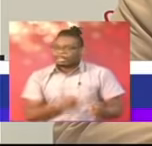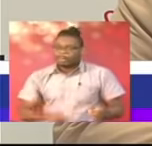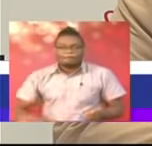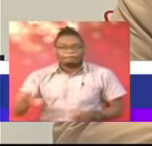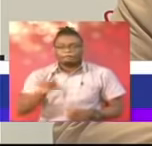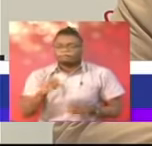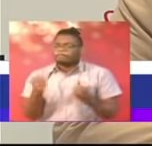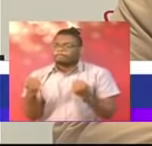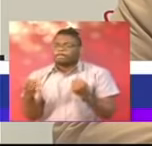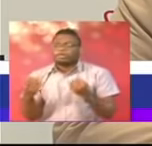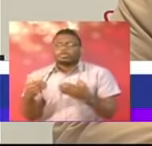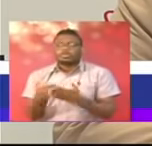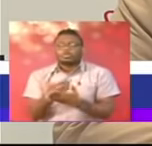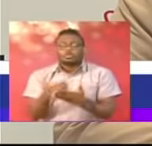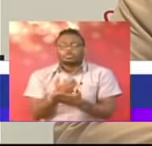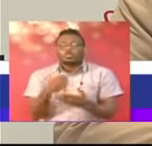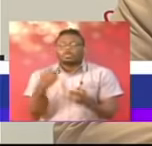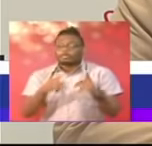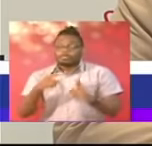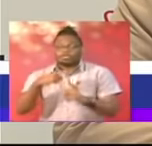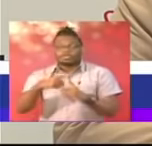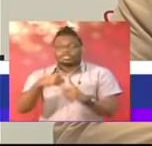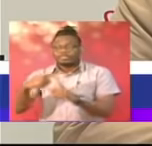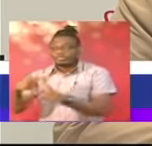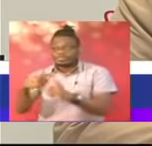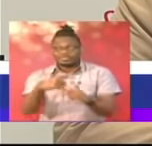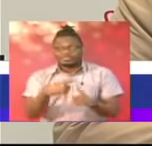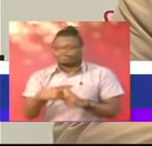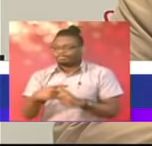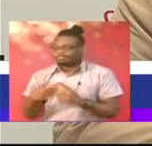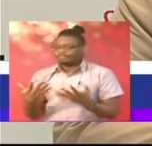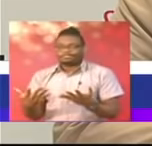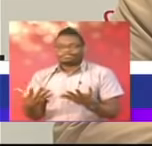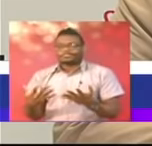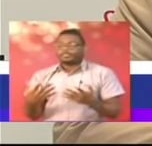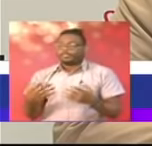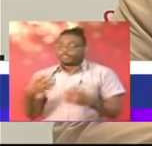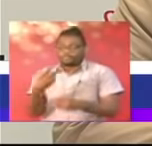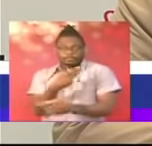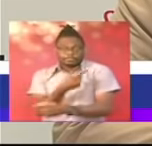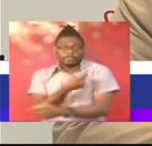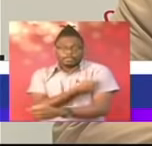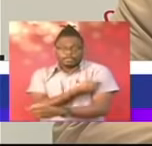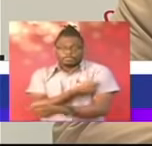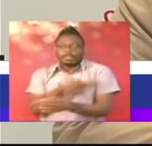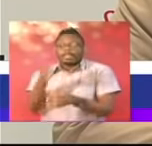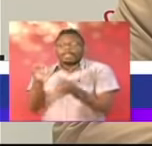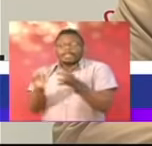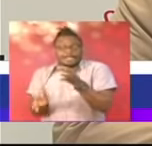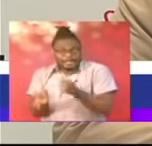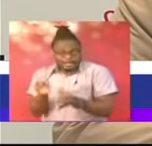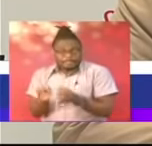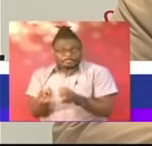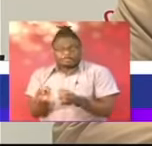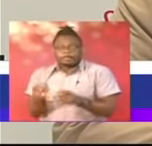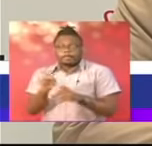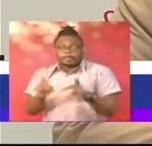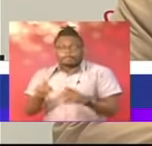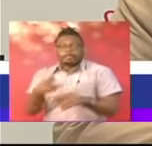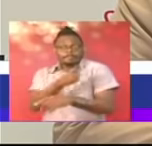we have, whether they were vaccinated or not, whether we are seeing those new cases translating into filling up our hospital system or